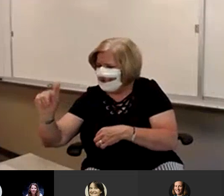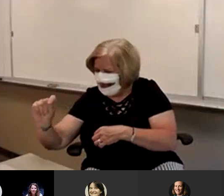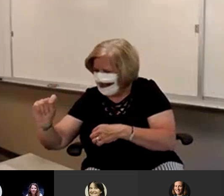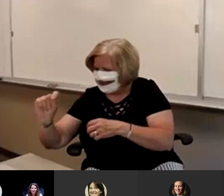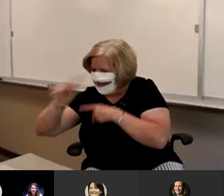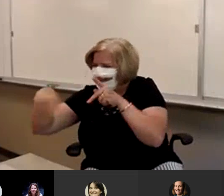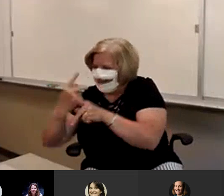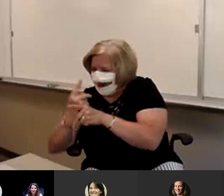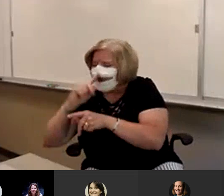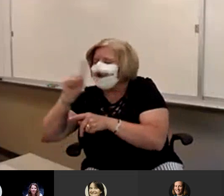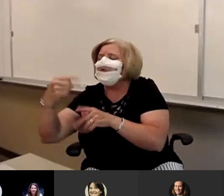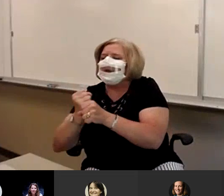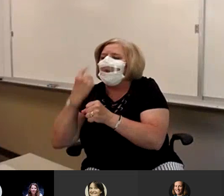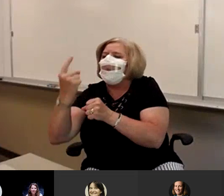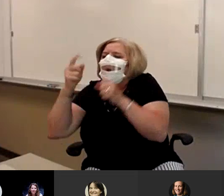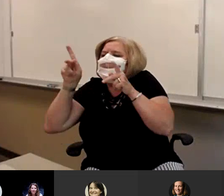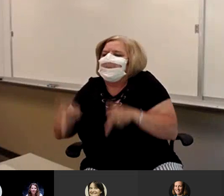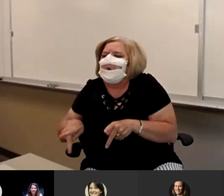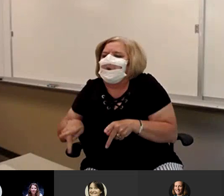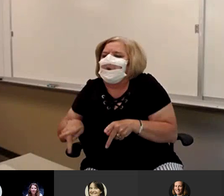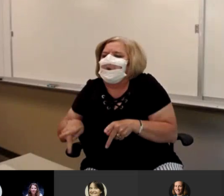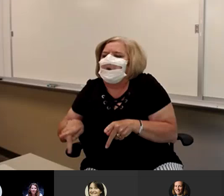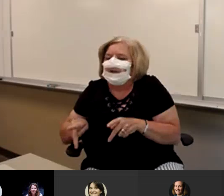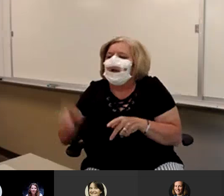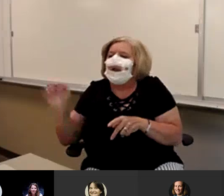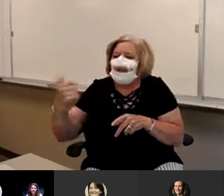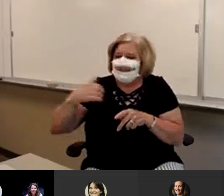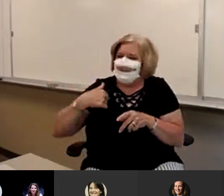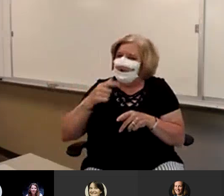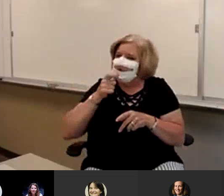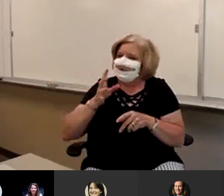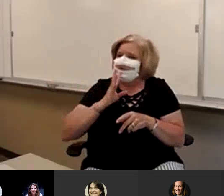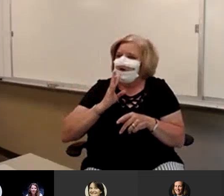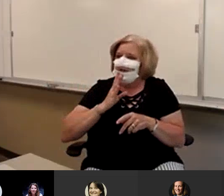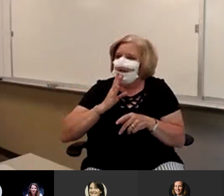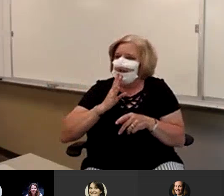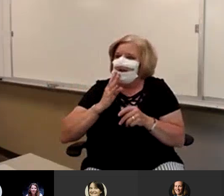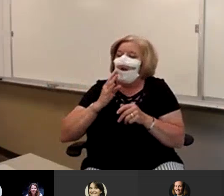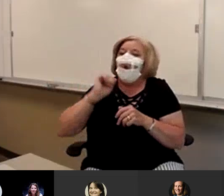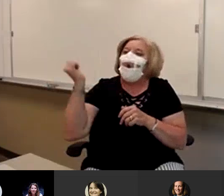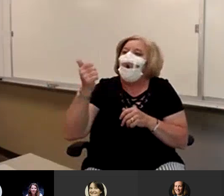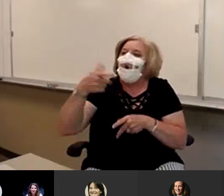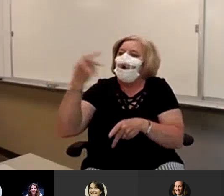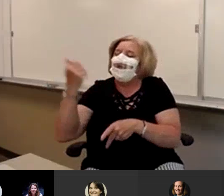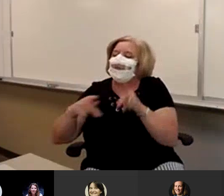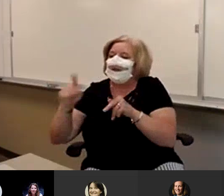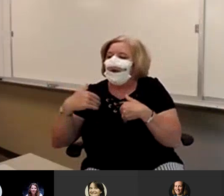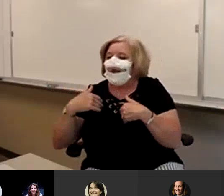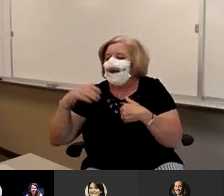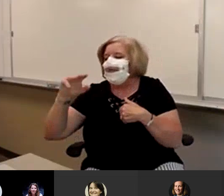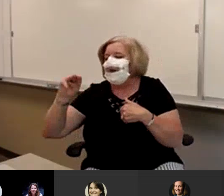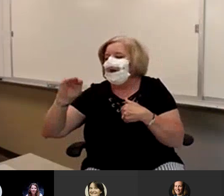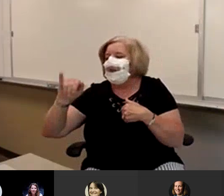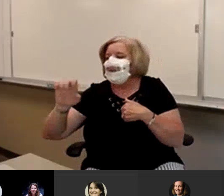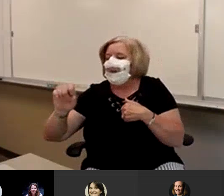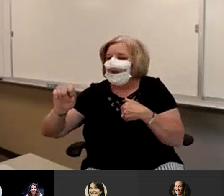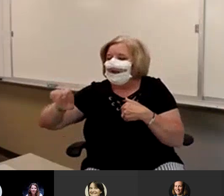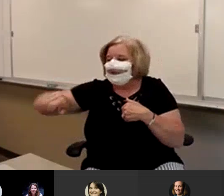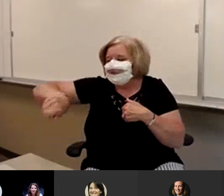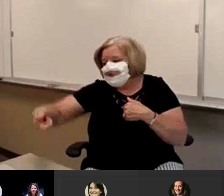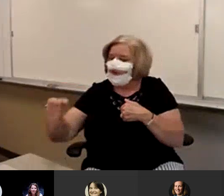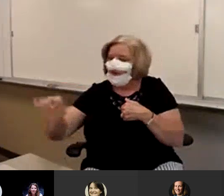person. So it should be me, I think, because I'm the one talking. Everybody else has their phone mic, their microphone muted. Okay. So